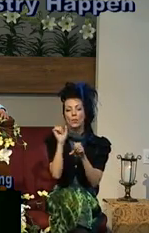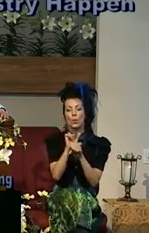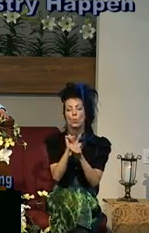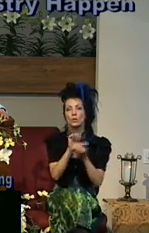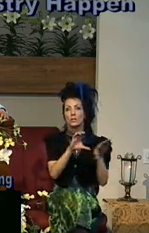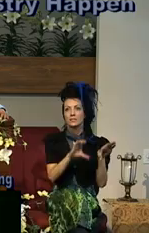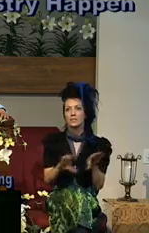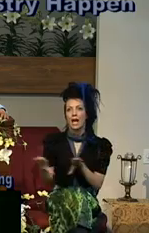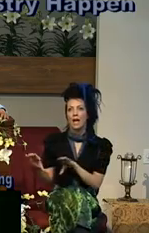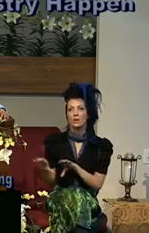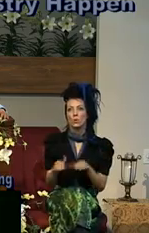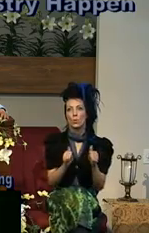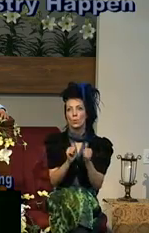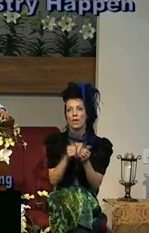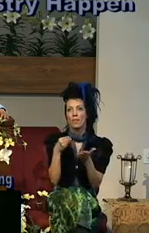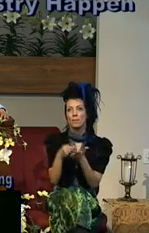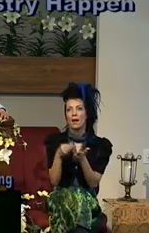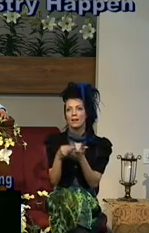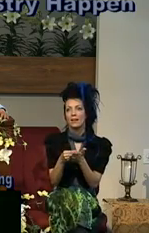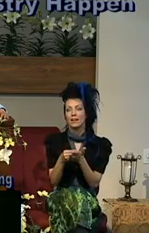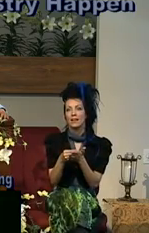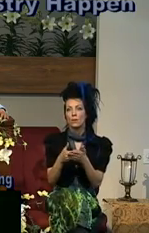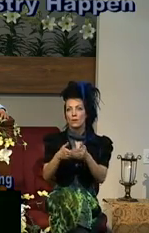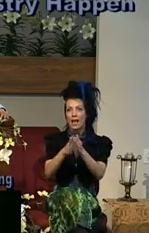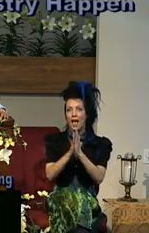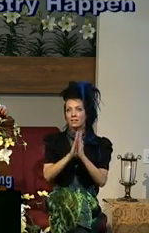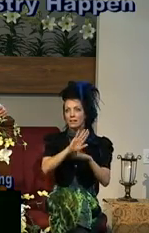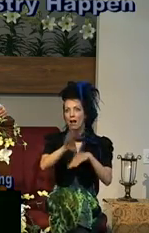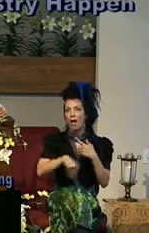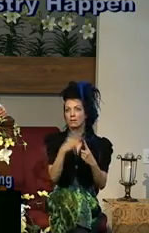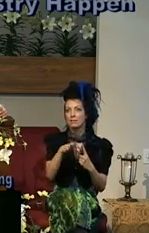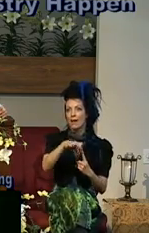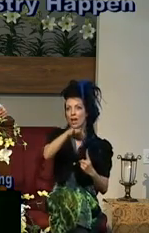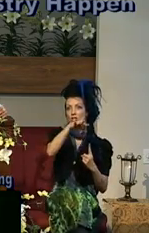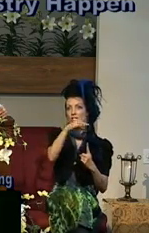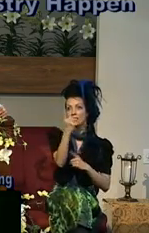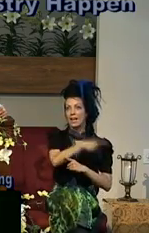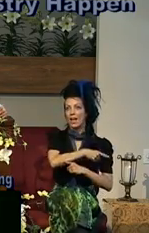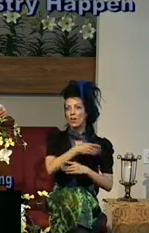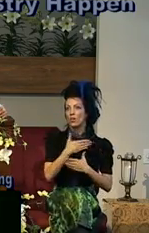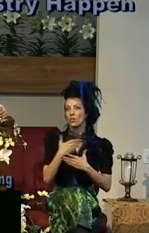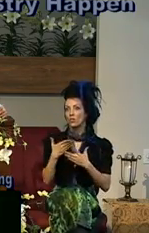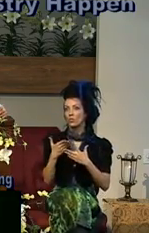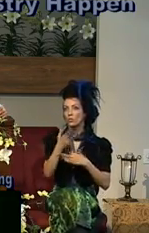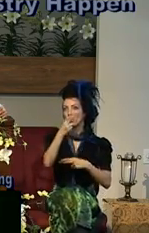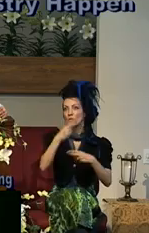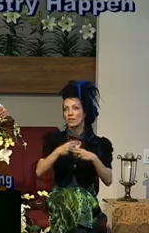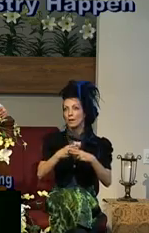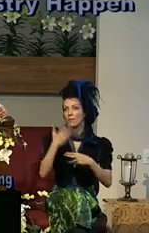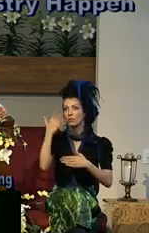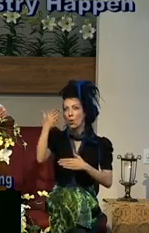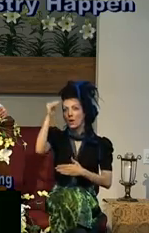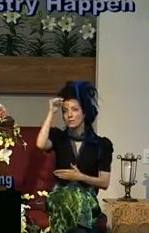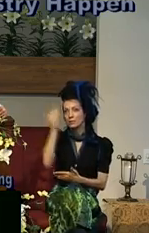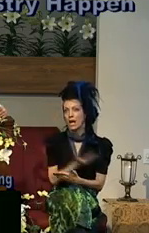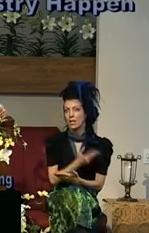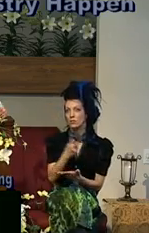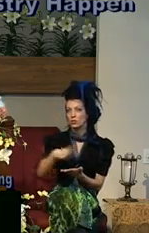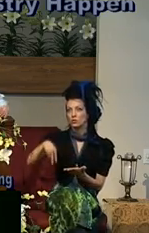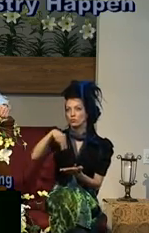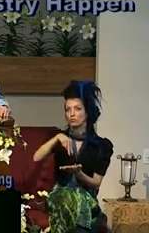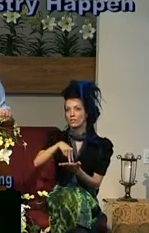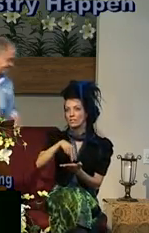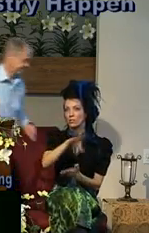them, and we ask it all, especially today, in the name of your Son, the risen Christ. Amen.